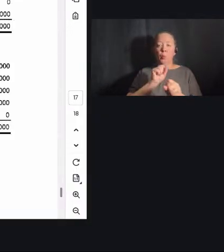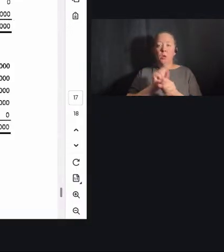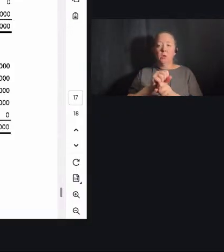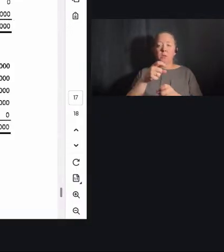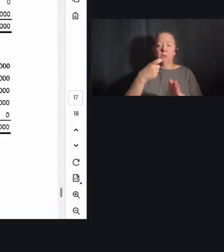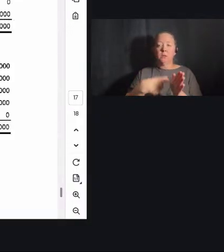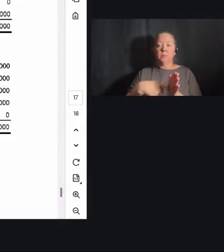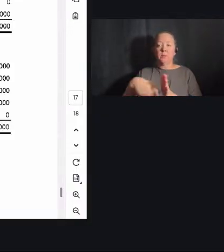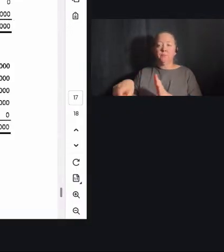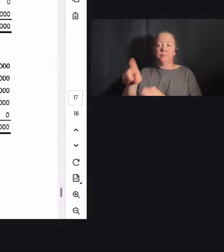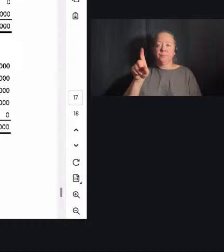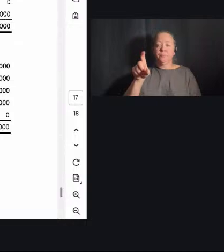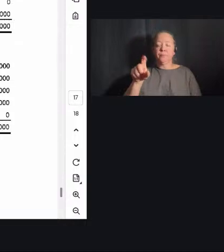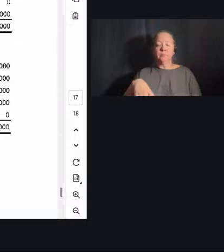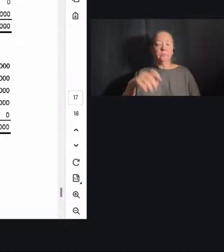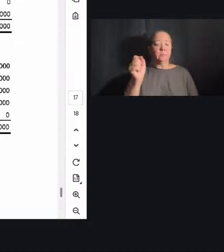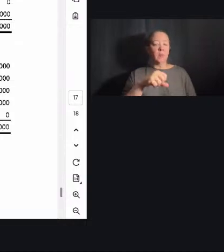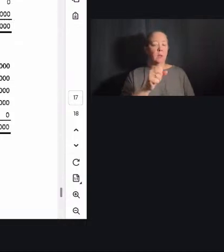Leila Riazi, Ward 1.